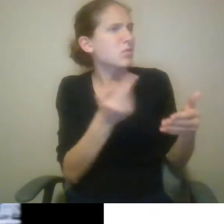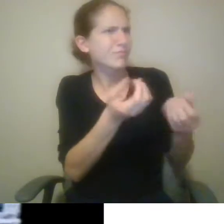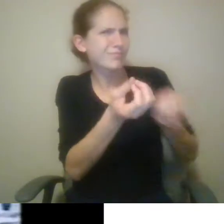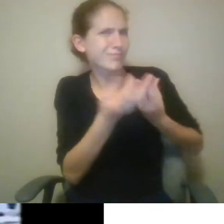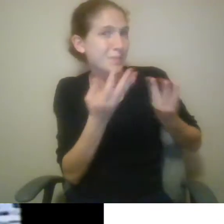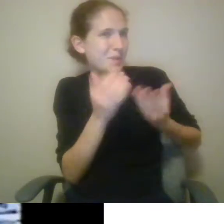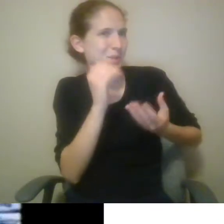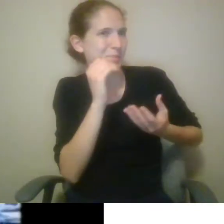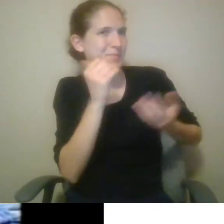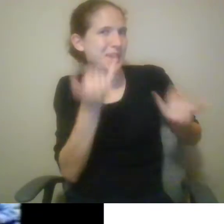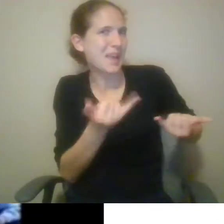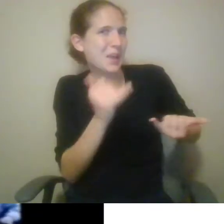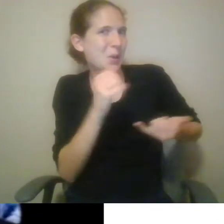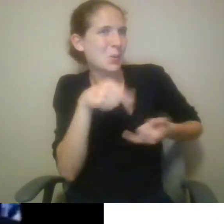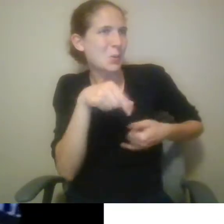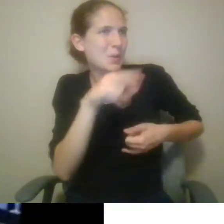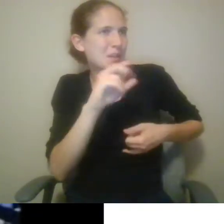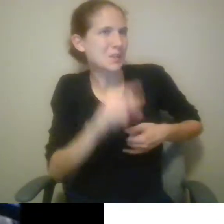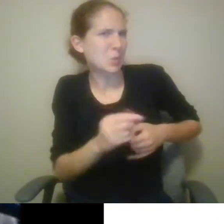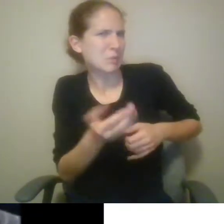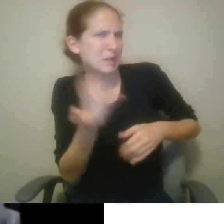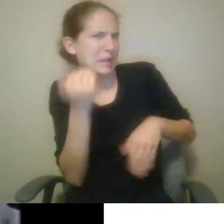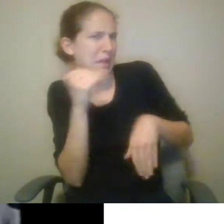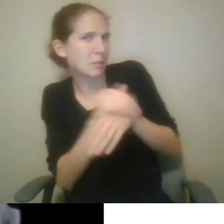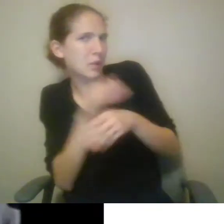might have a quiz tomorrow. So, but